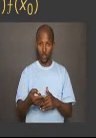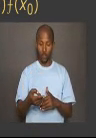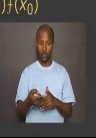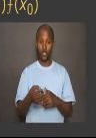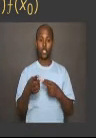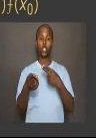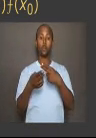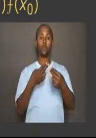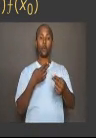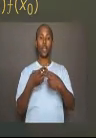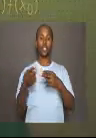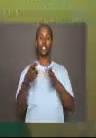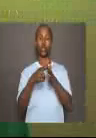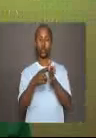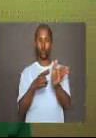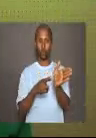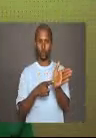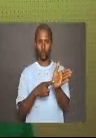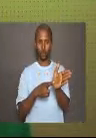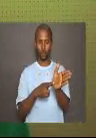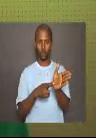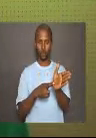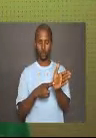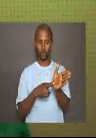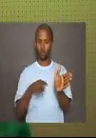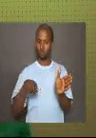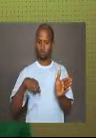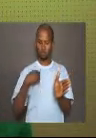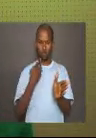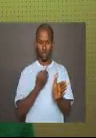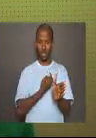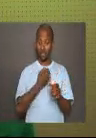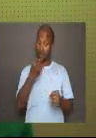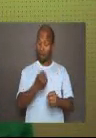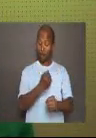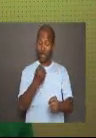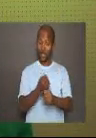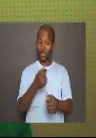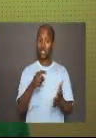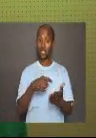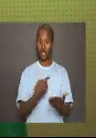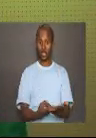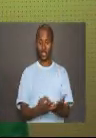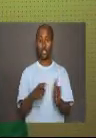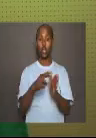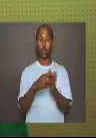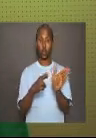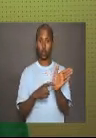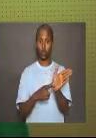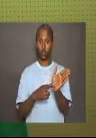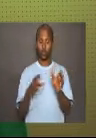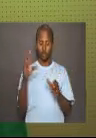the product rule. We can apply this rule to find the